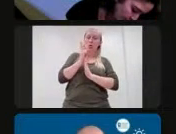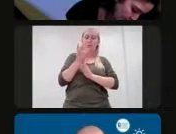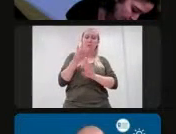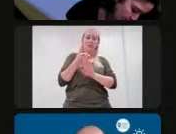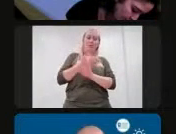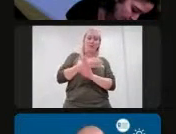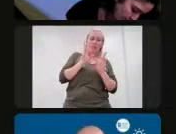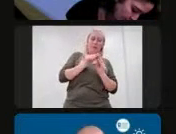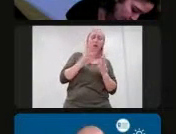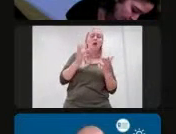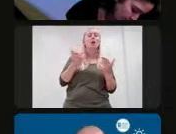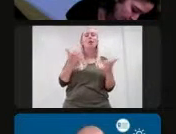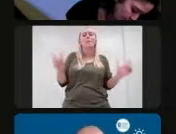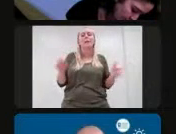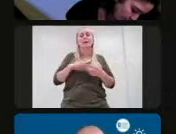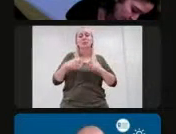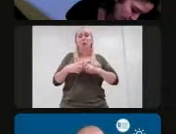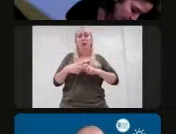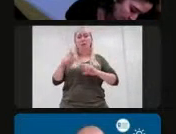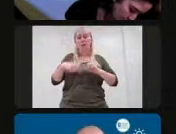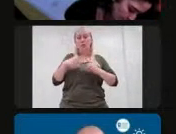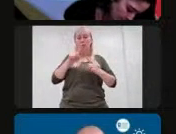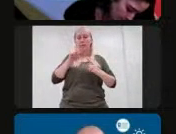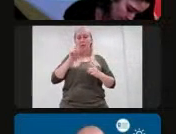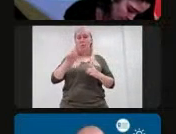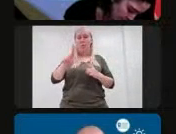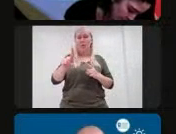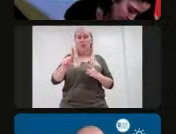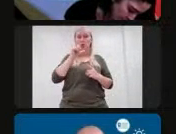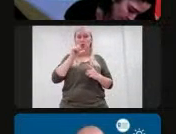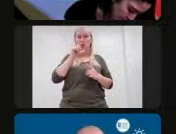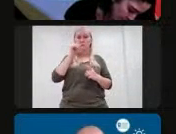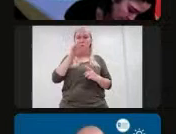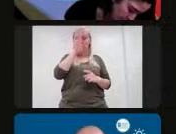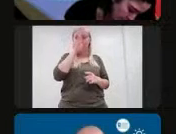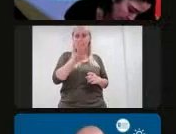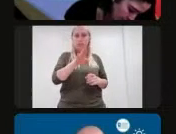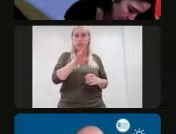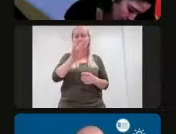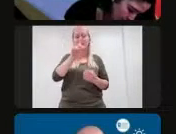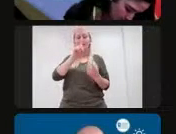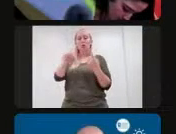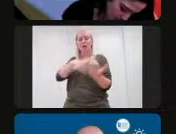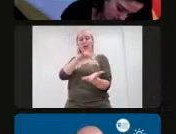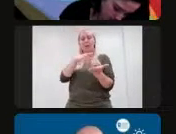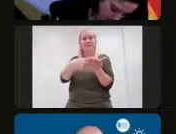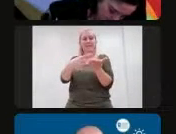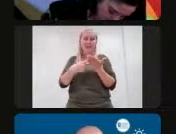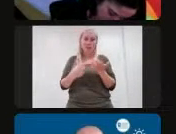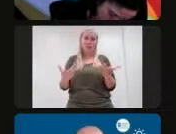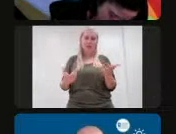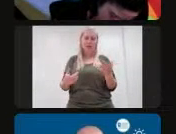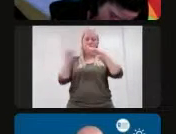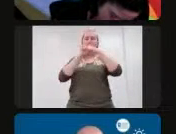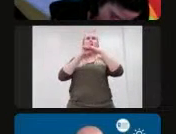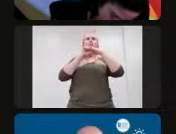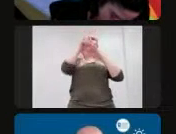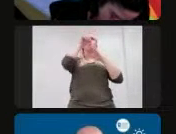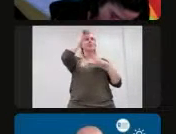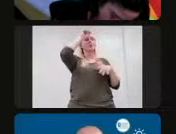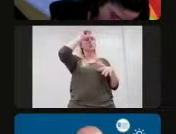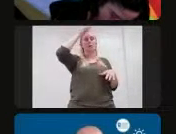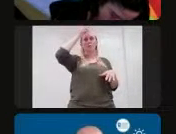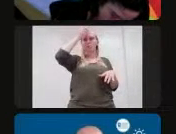The biggest problem, of course, is when the questions don't come to you until you're in the middle of discussion. And, then I